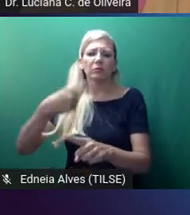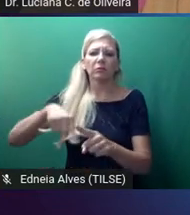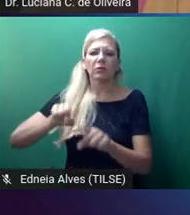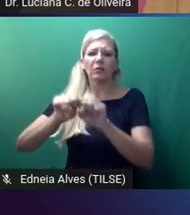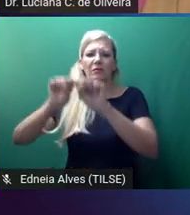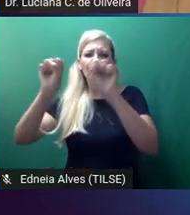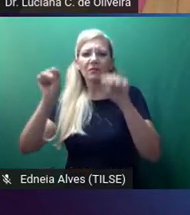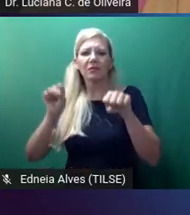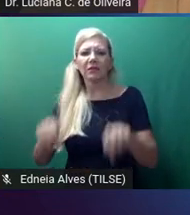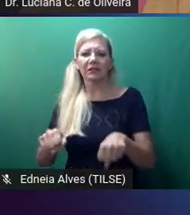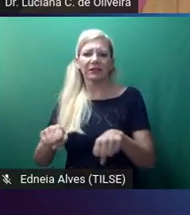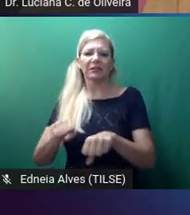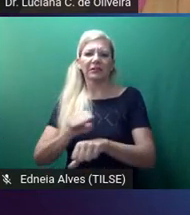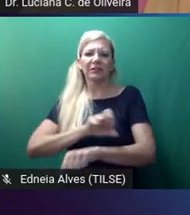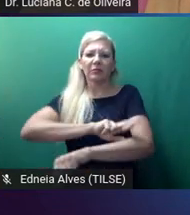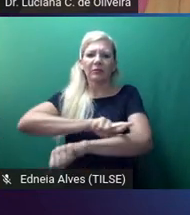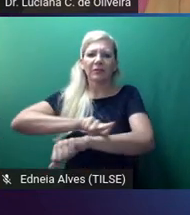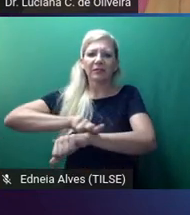white supremacy?